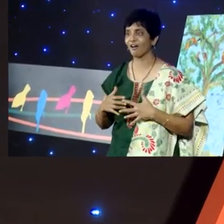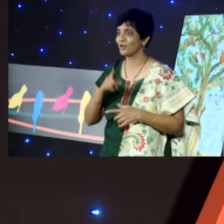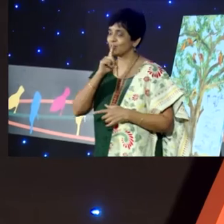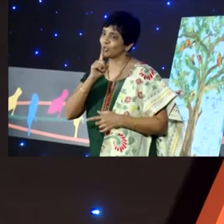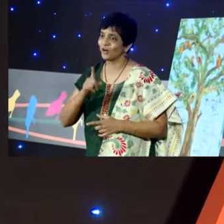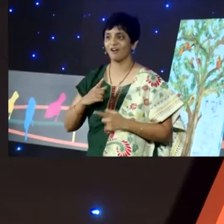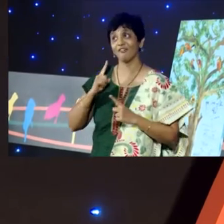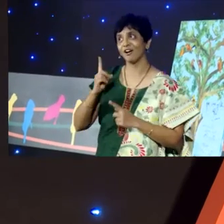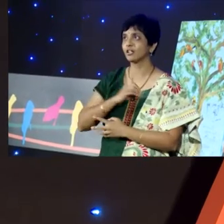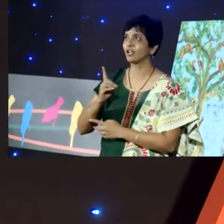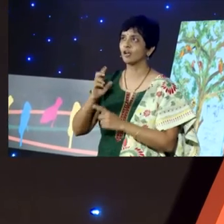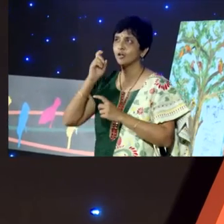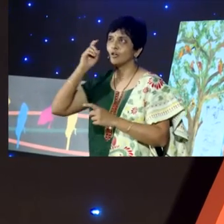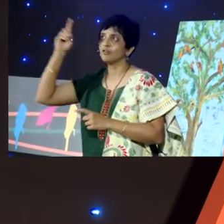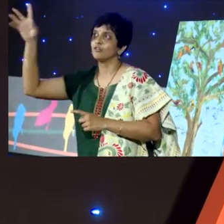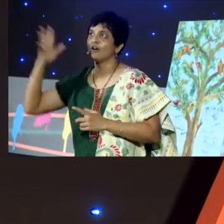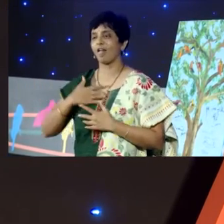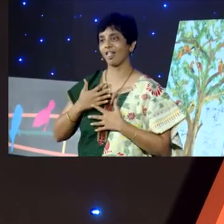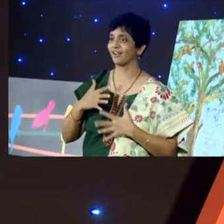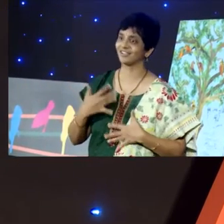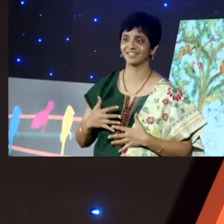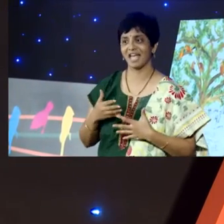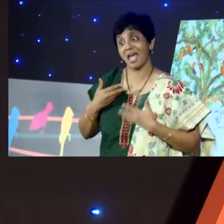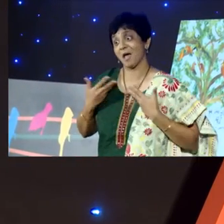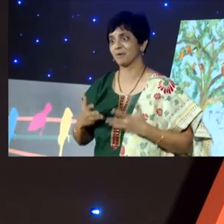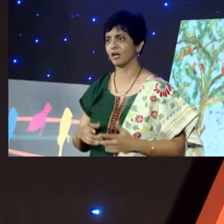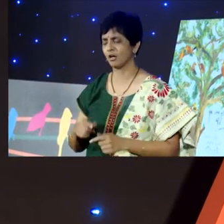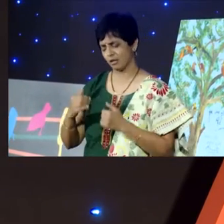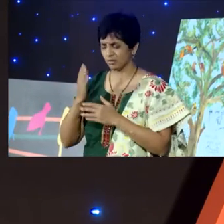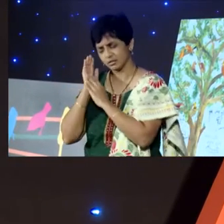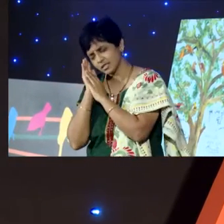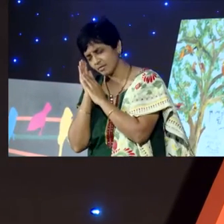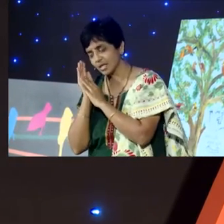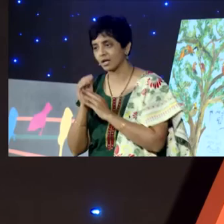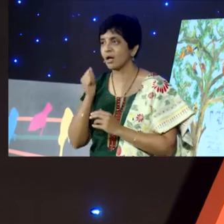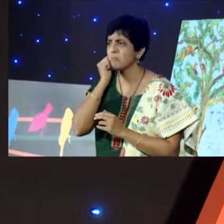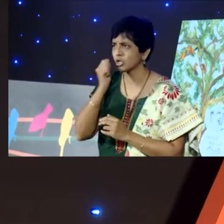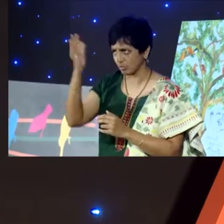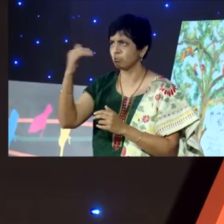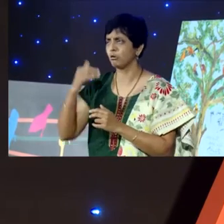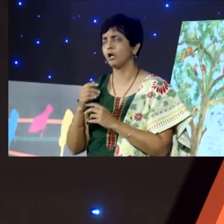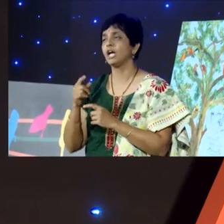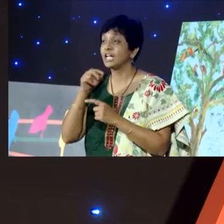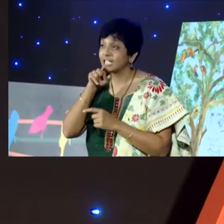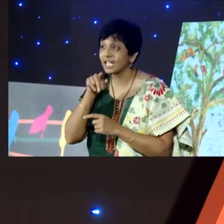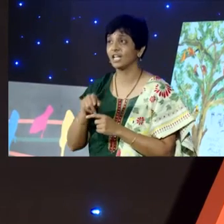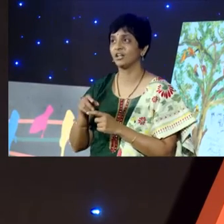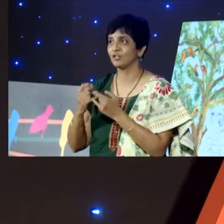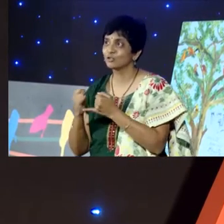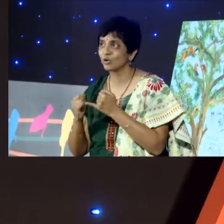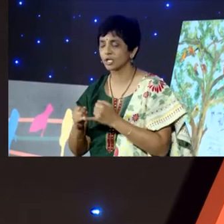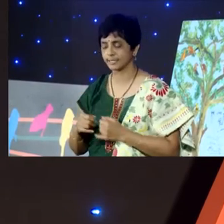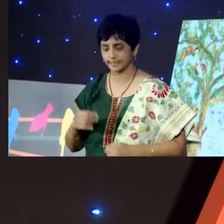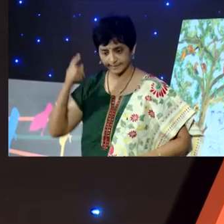stories. Every time a child goes to sleep, he says, Mummy, mujhe ek kahani sunao. And she has to then